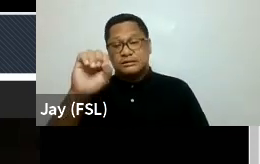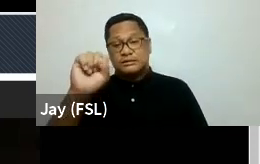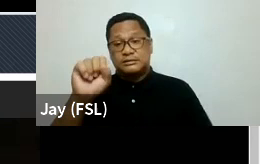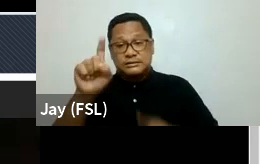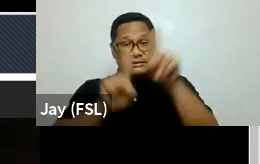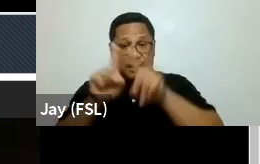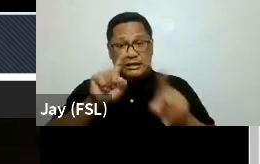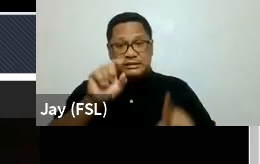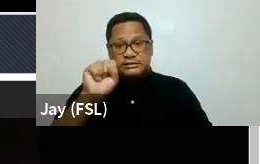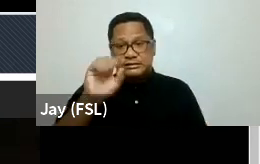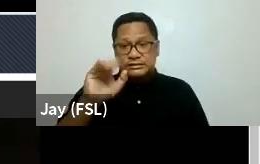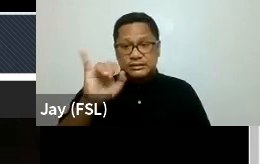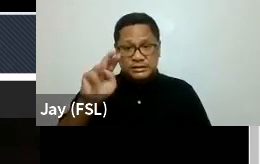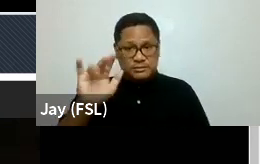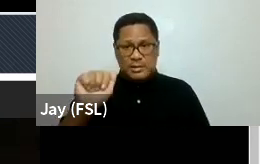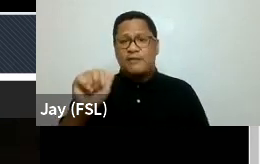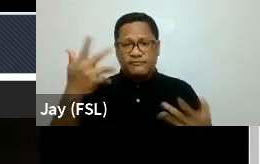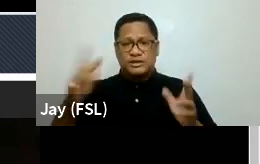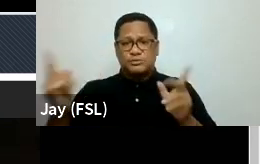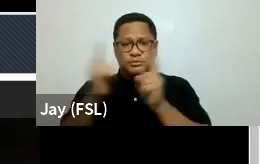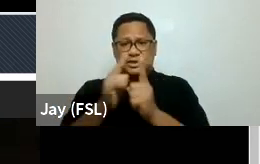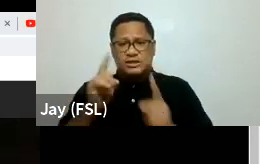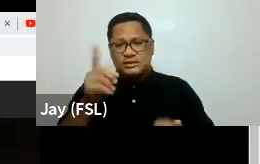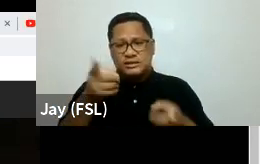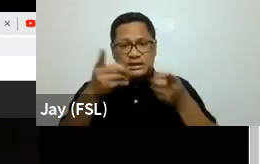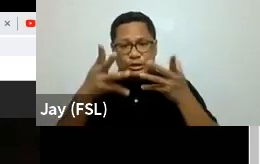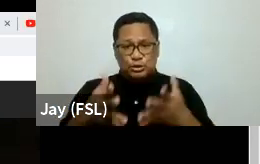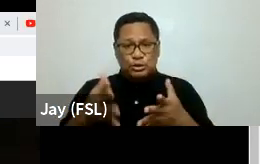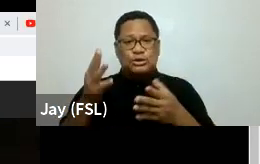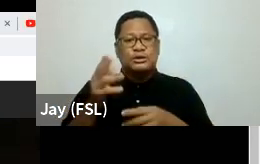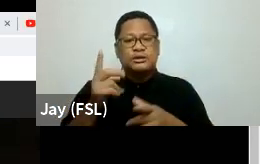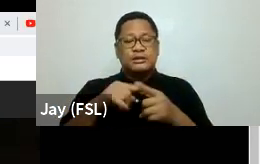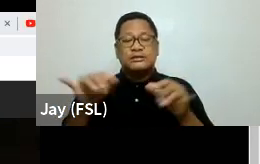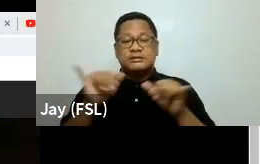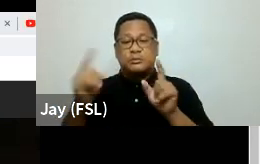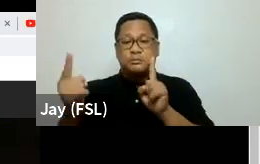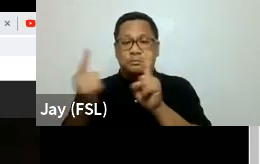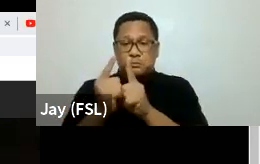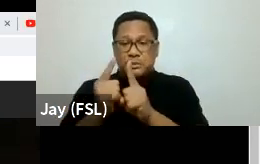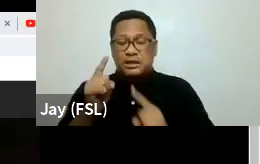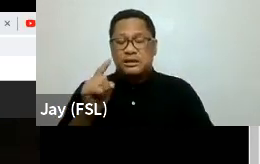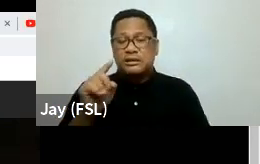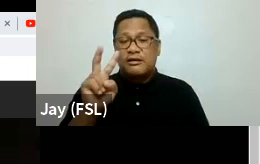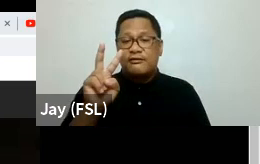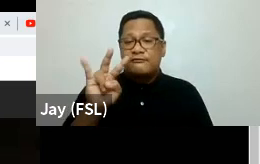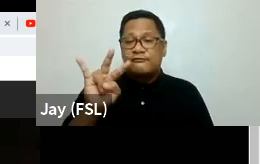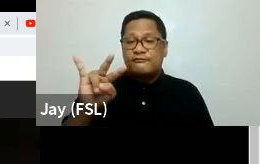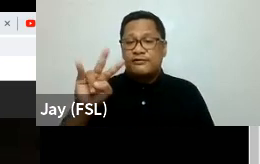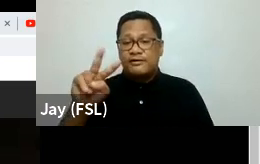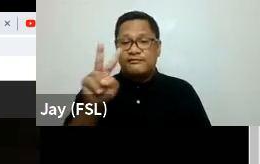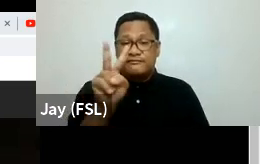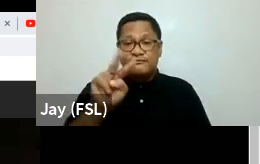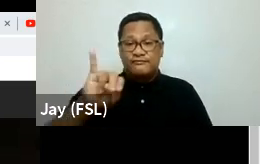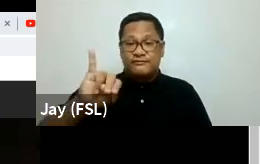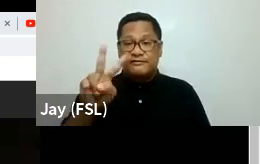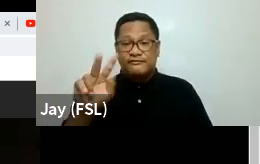directors doon. Okay, na-meet ko na rin sa Viva Films si Boss Vic. Okay,